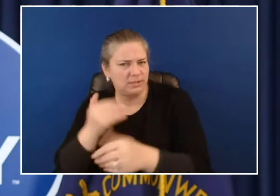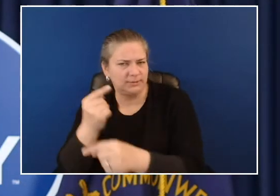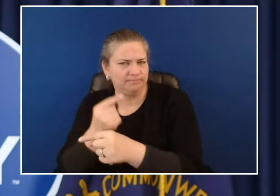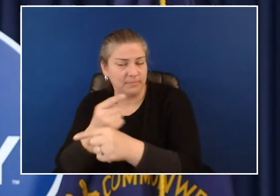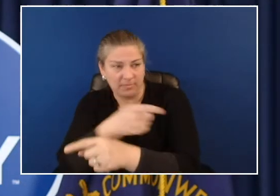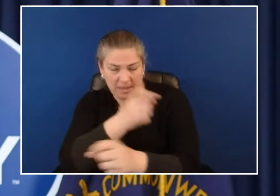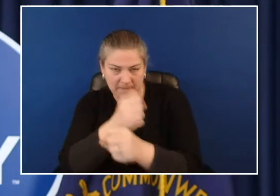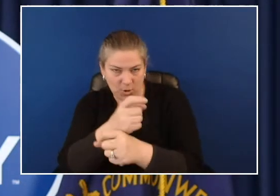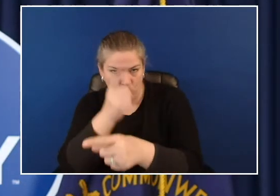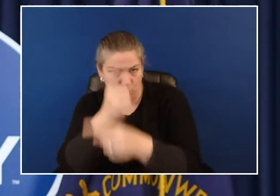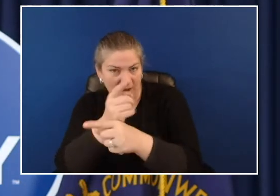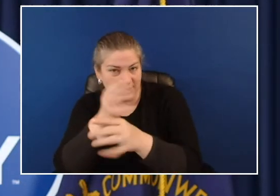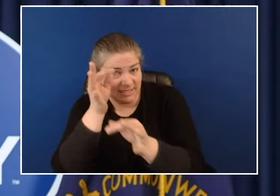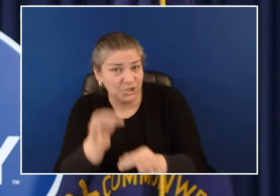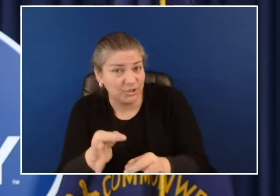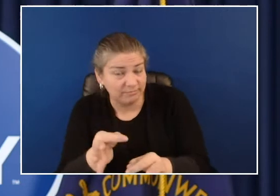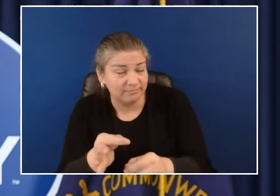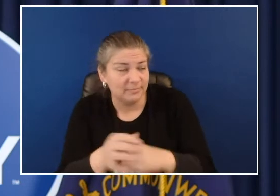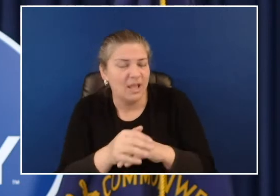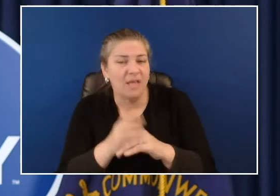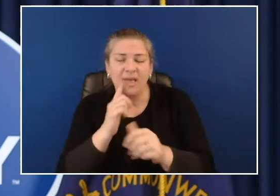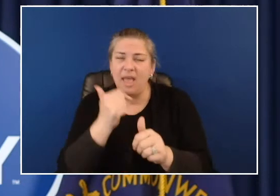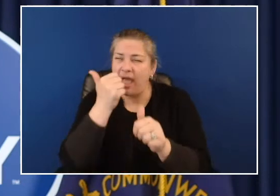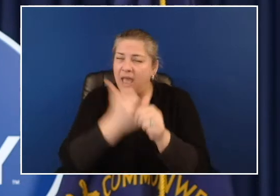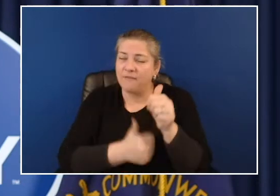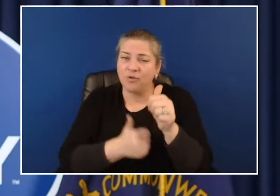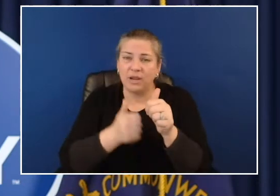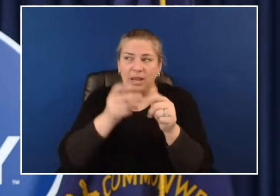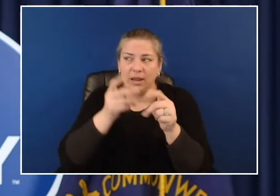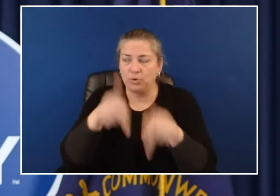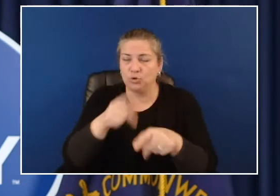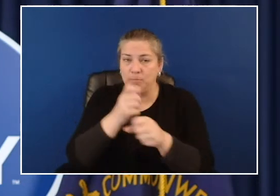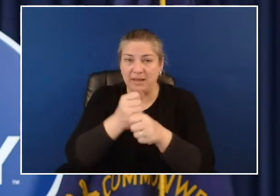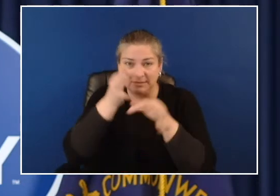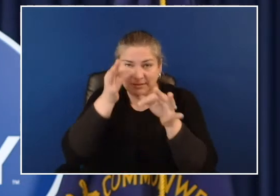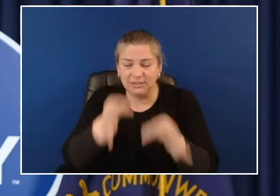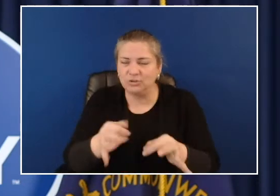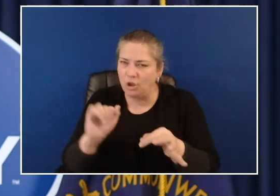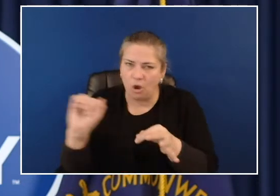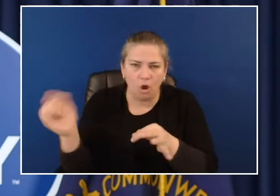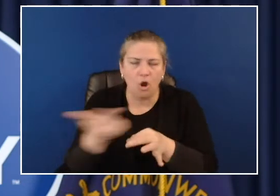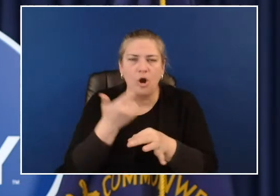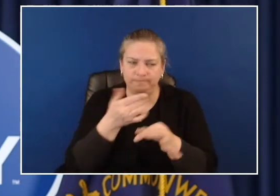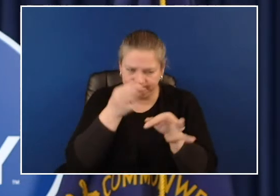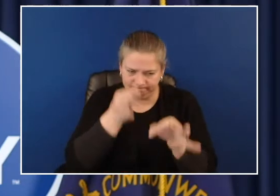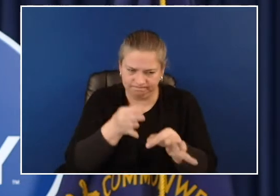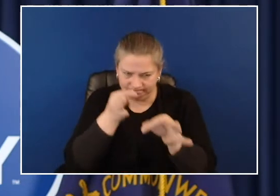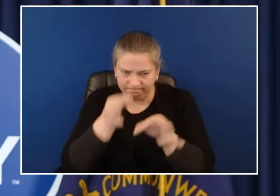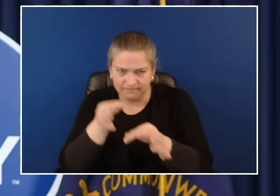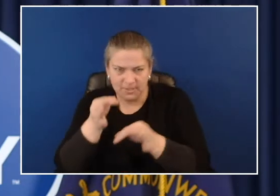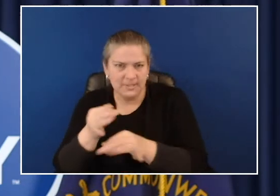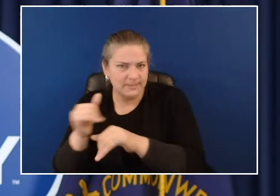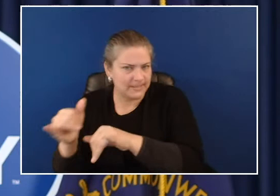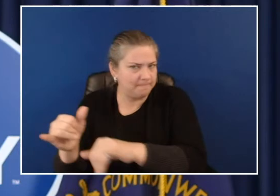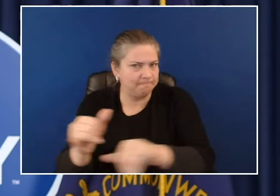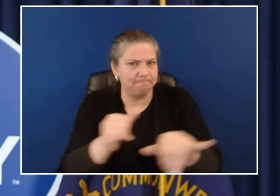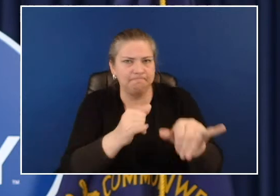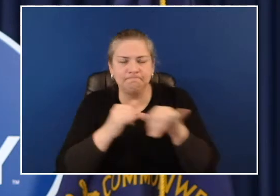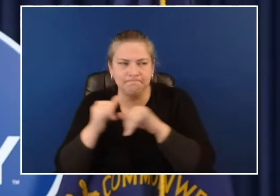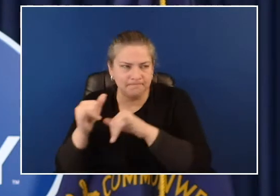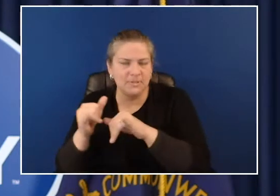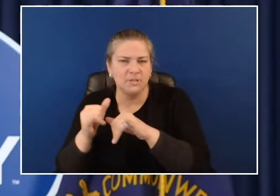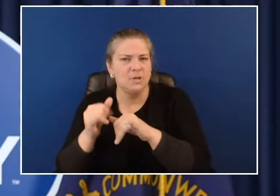is right. I think every decision maker at this point has made the same decision. And the most important thing for the integrity of the